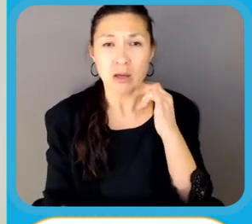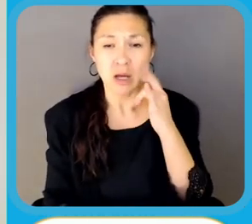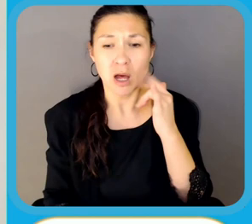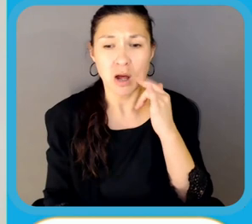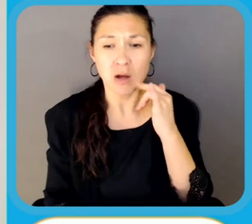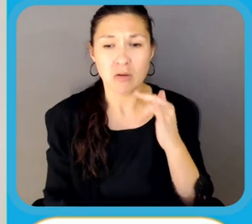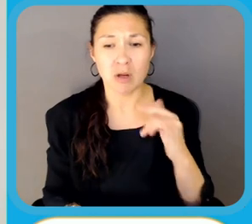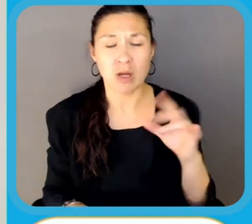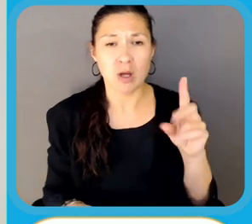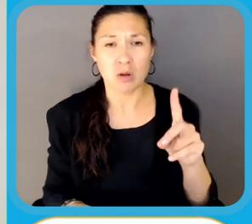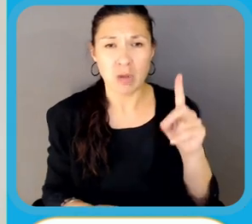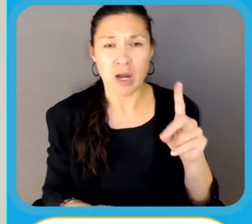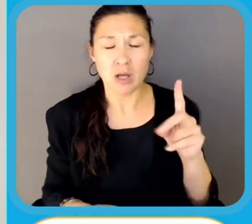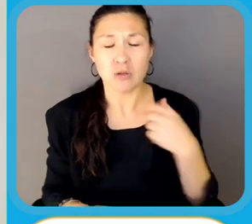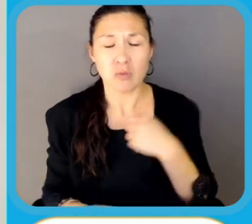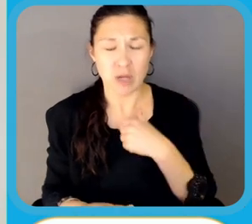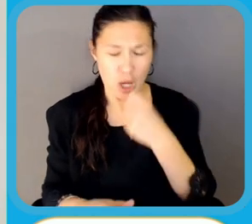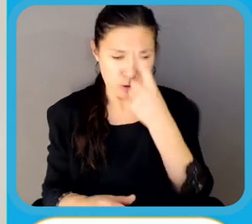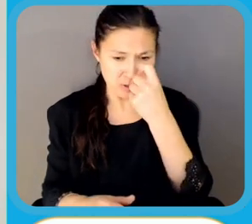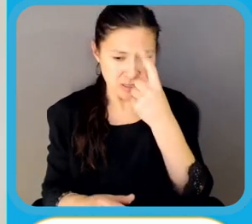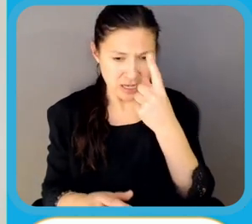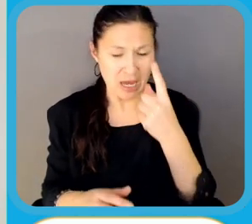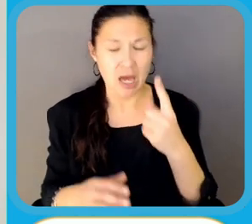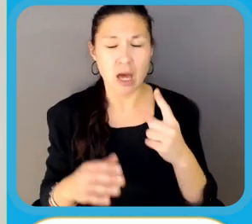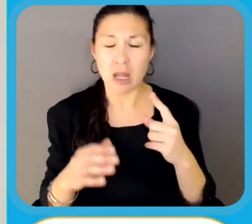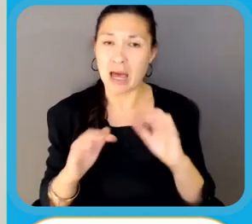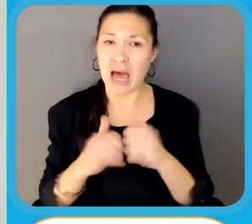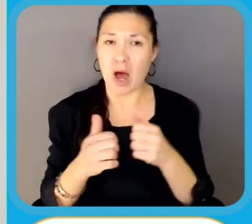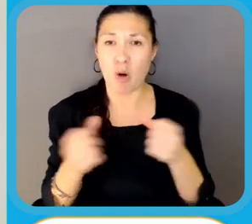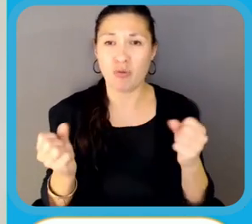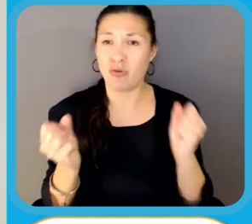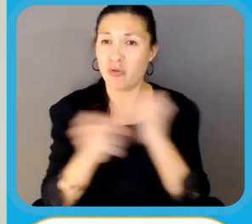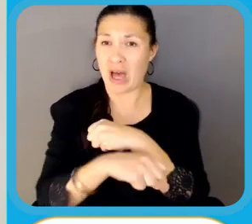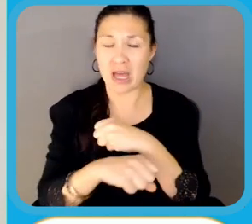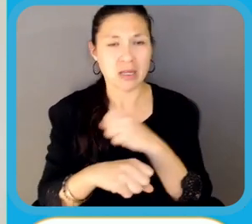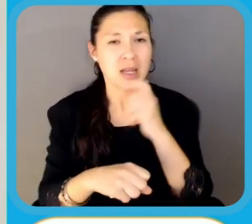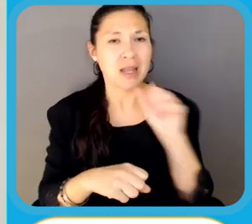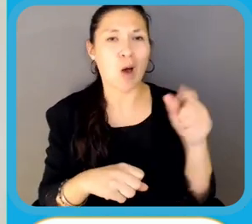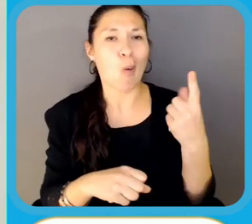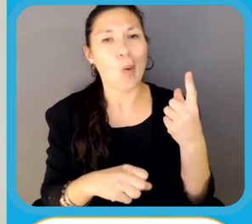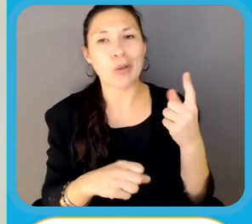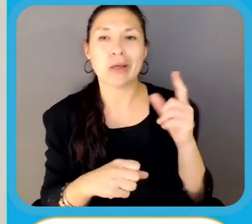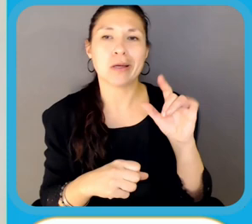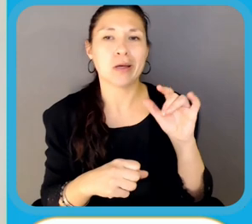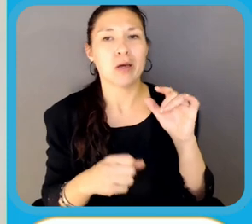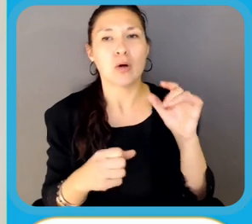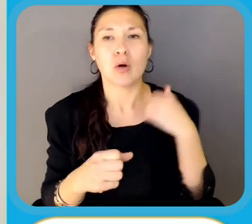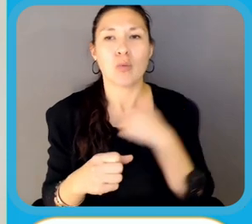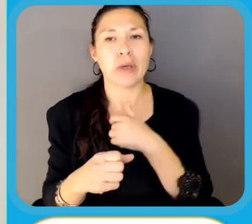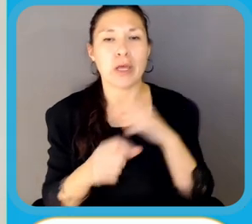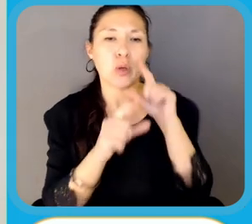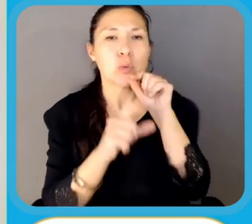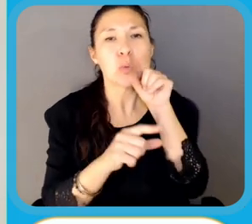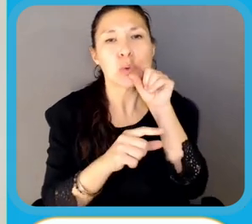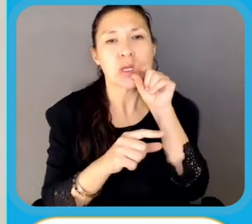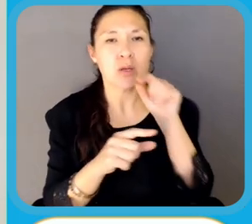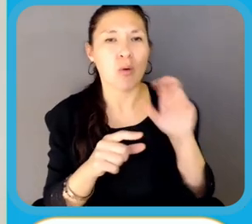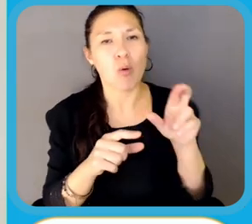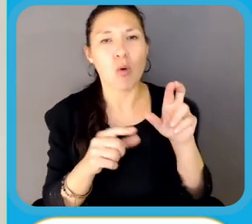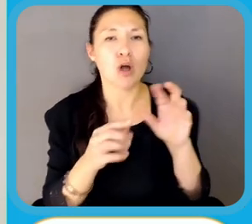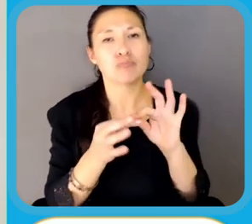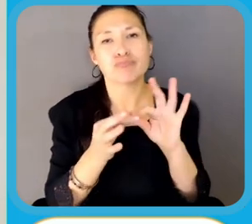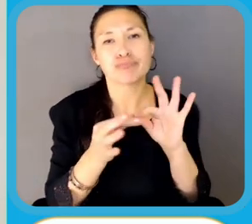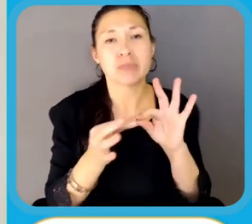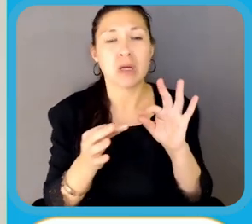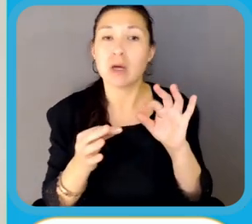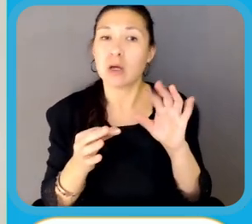our shared ideals. It means fighting until we see them reflected in our legislation, in our state budget, in